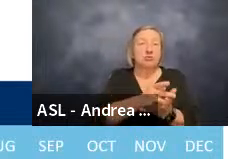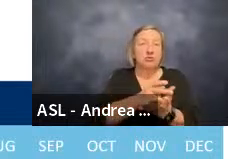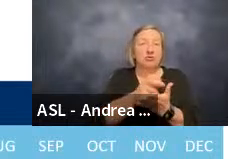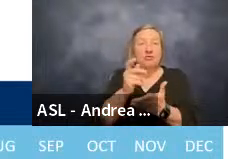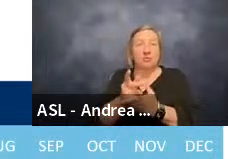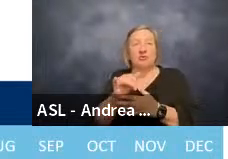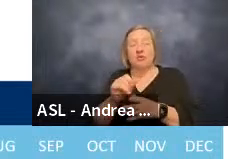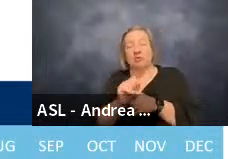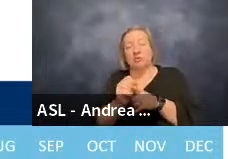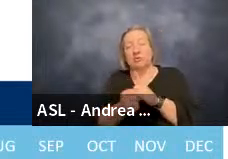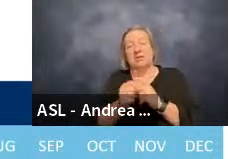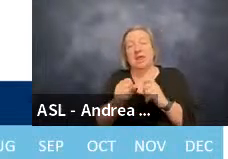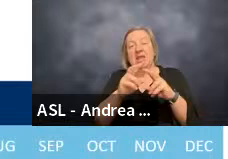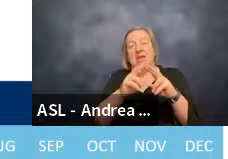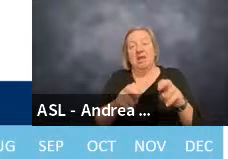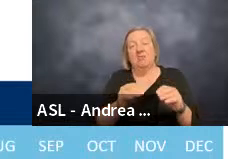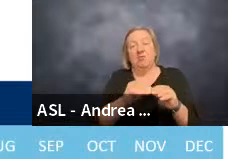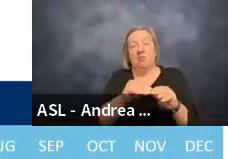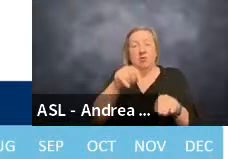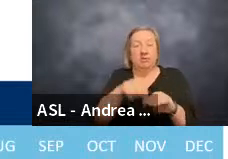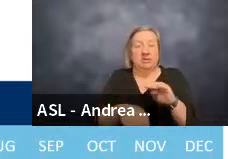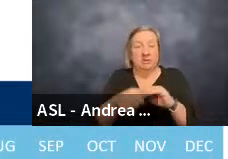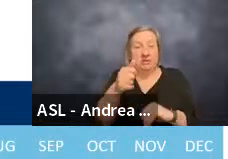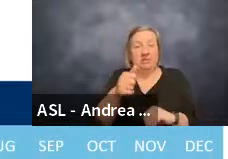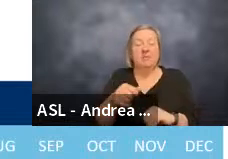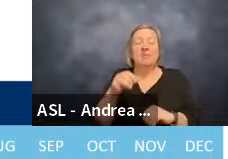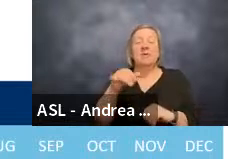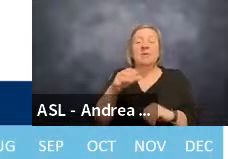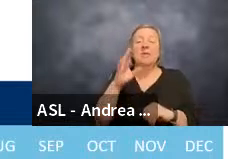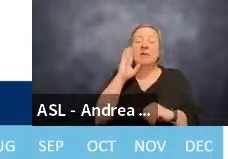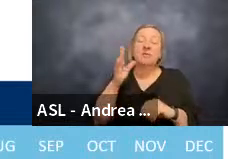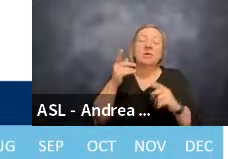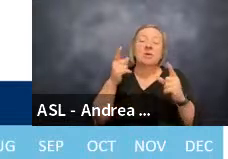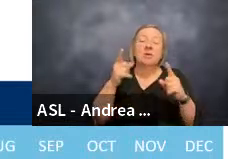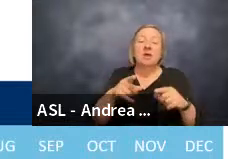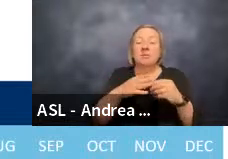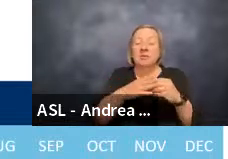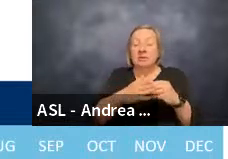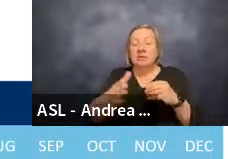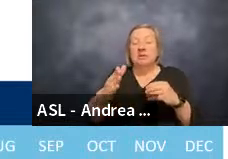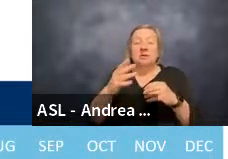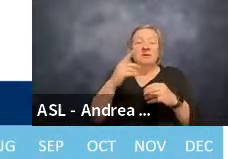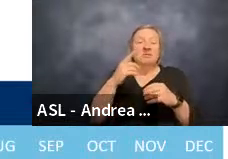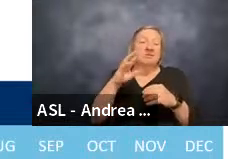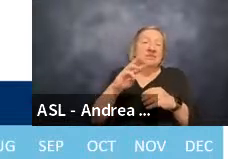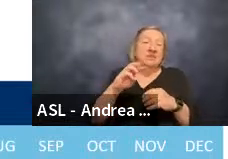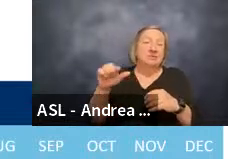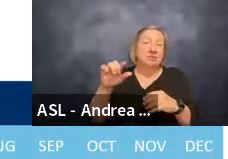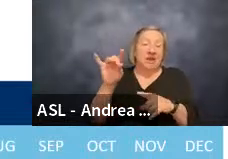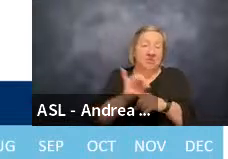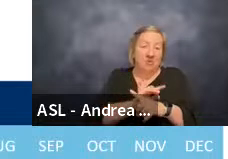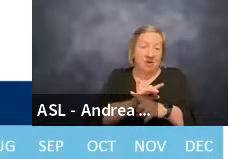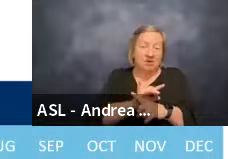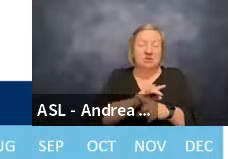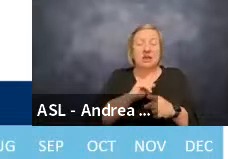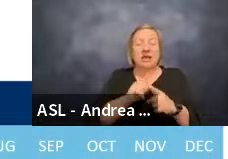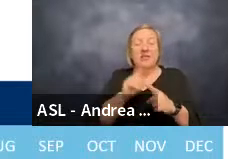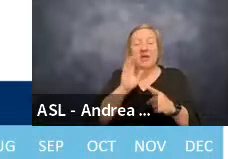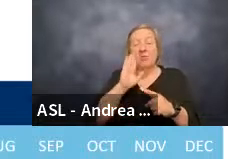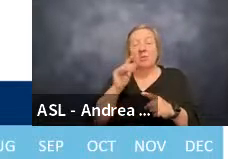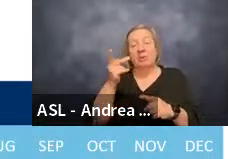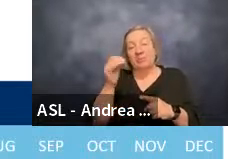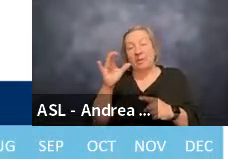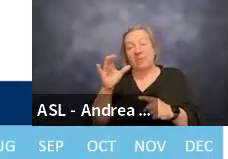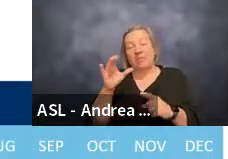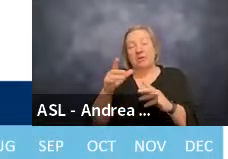can be analyzed in depth. That will take place over the course of 6 to 8 months, and then there will be a public